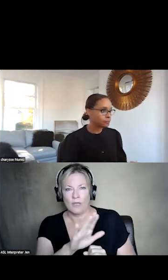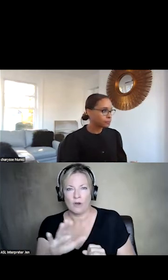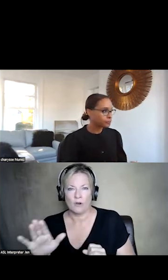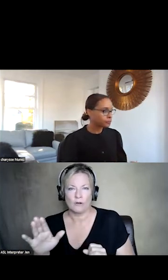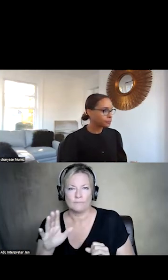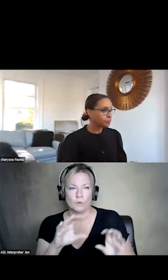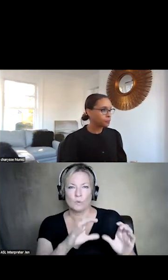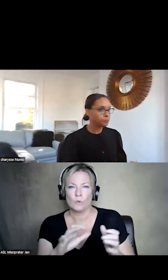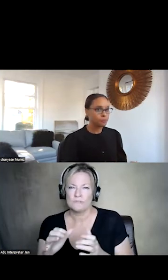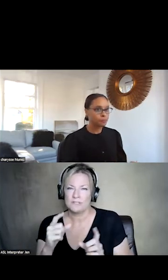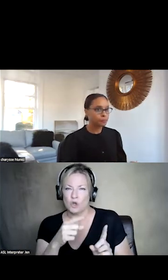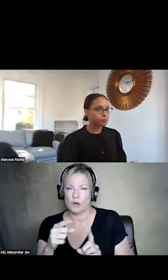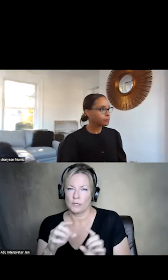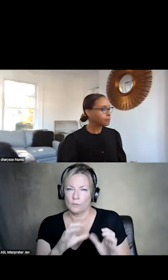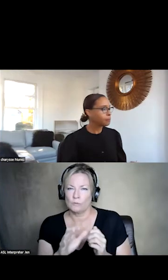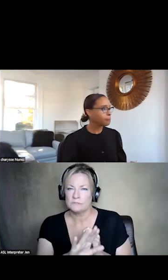targets.